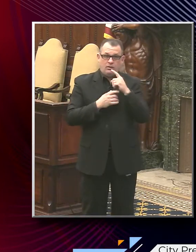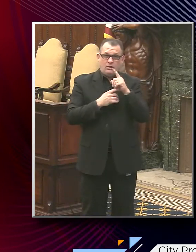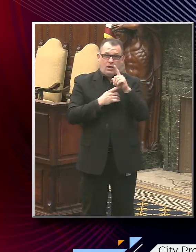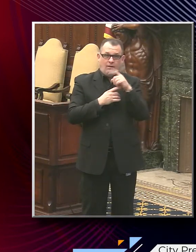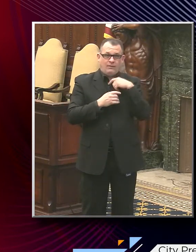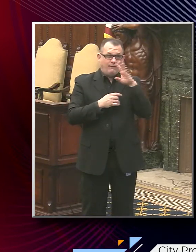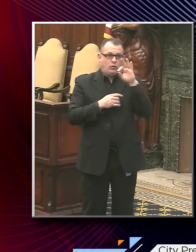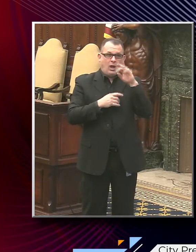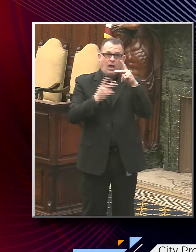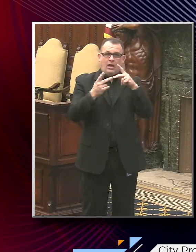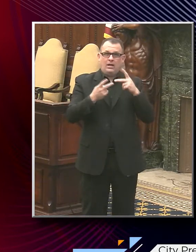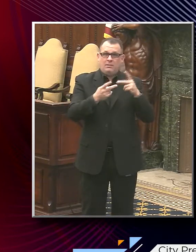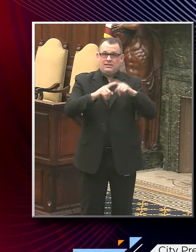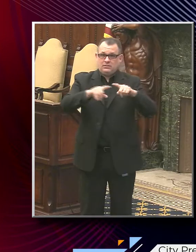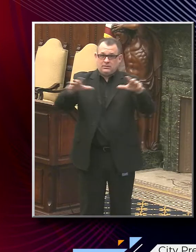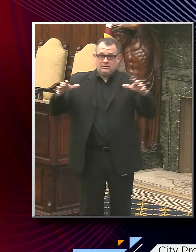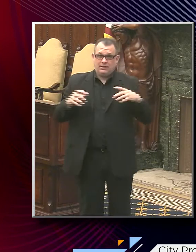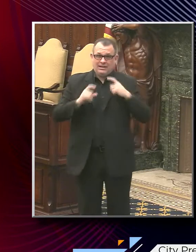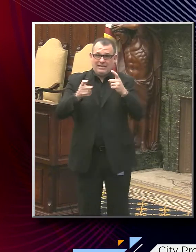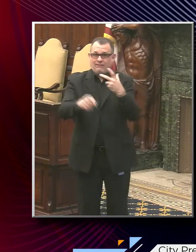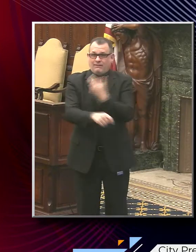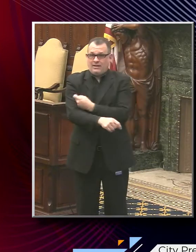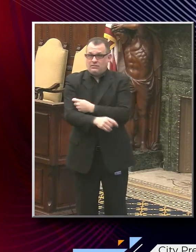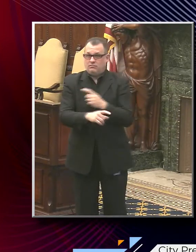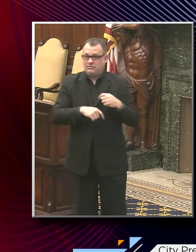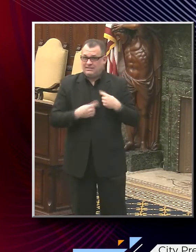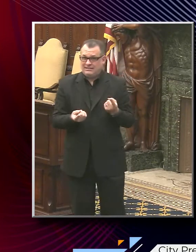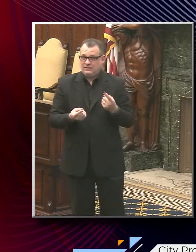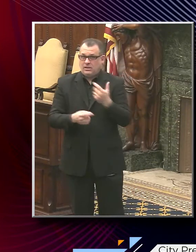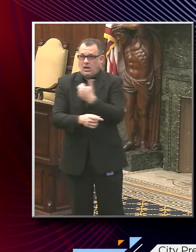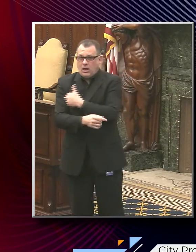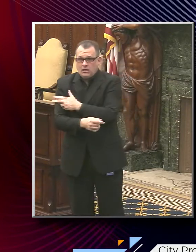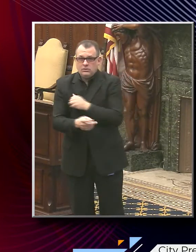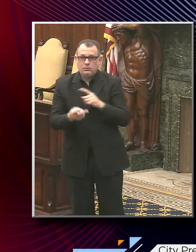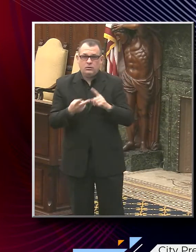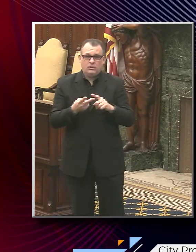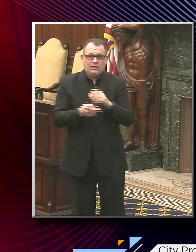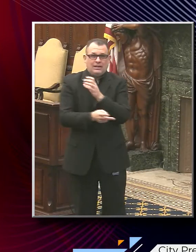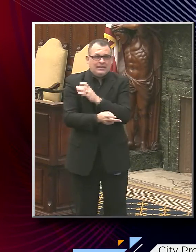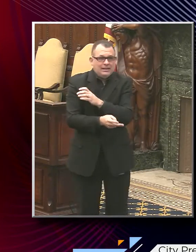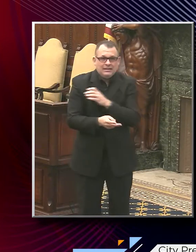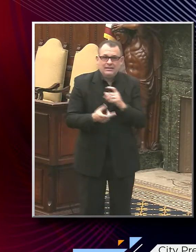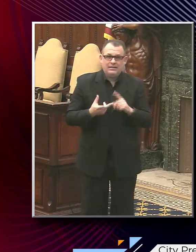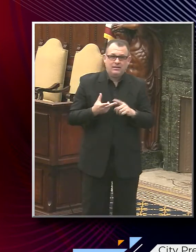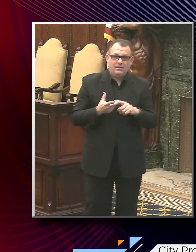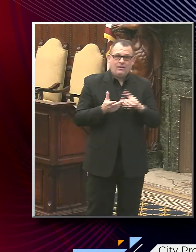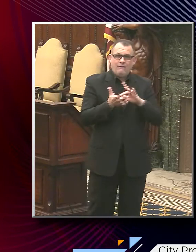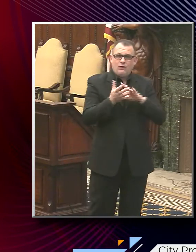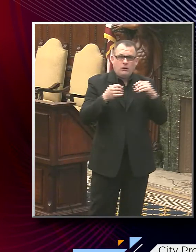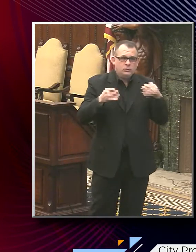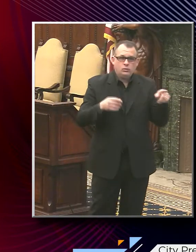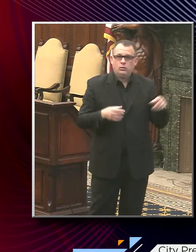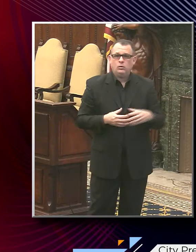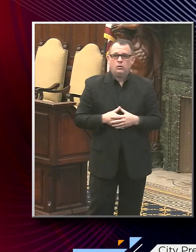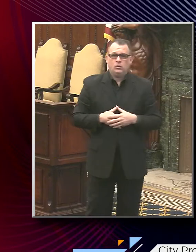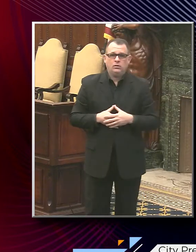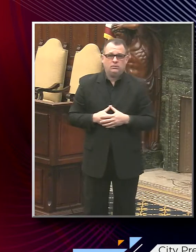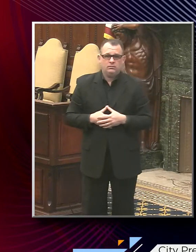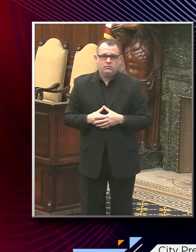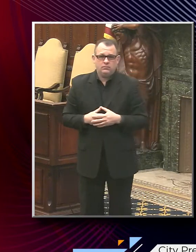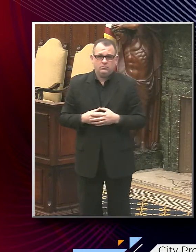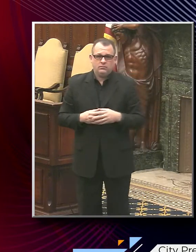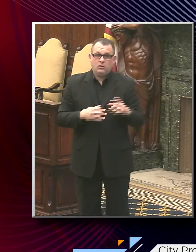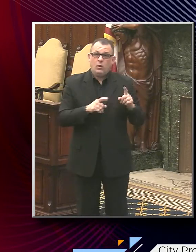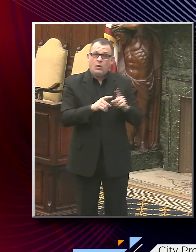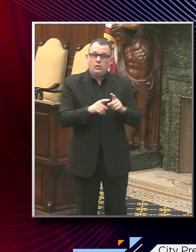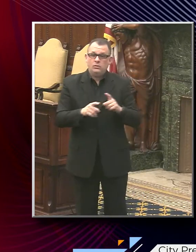enrolled and receiving vaccine. That includes hospitals, a variety of clinics, and many pharmacies. In addition to all the